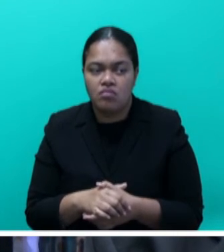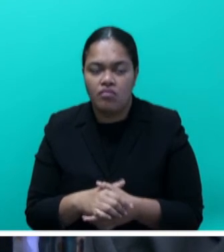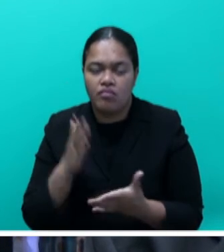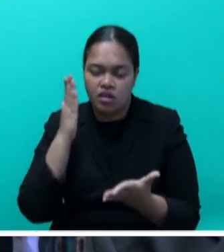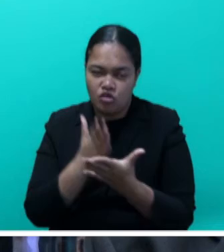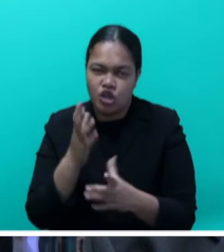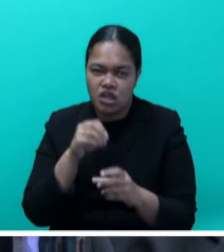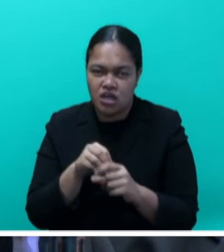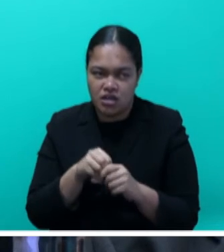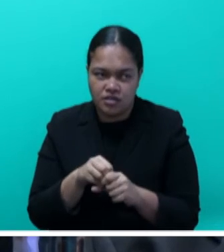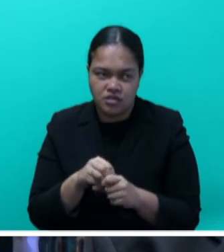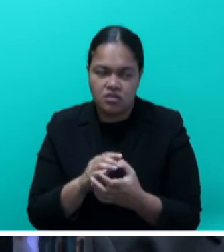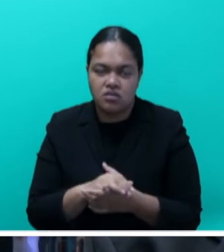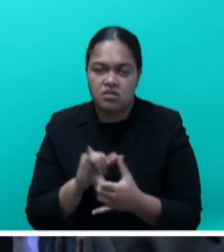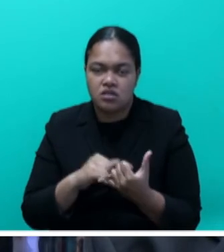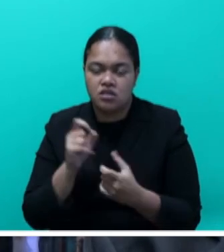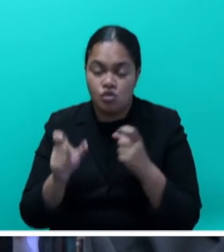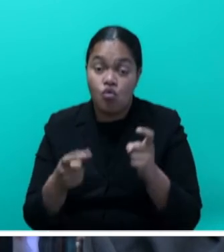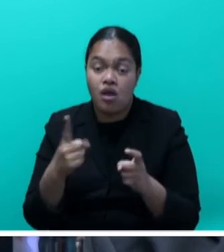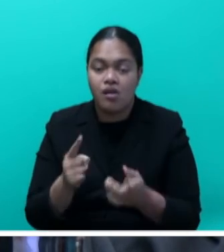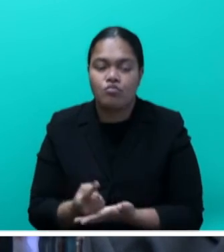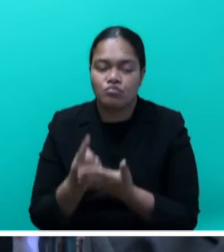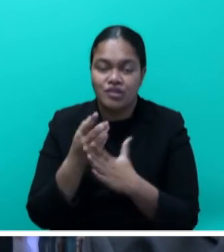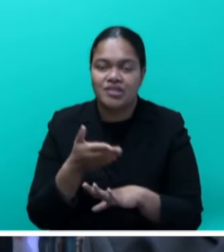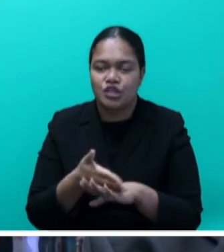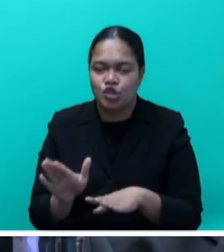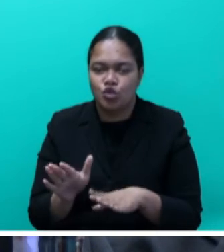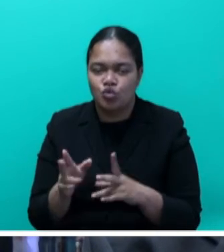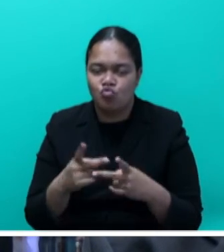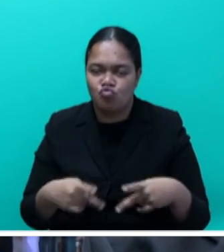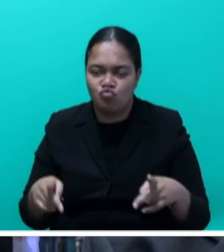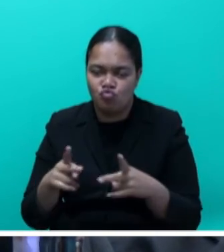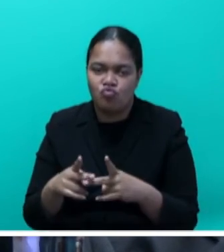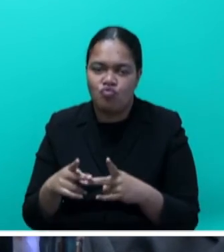engage with industry stakeholders and promote the new route.